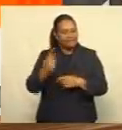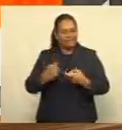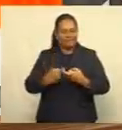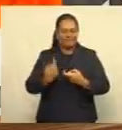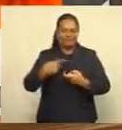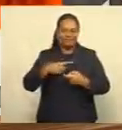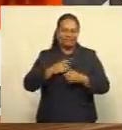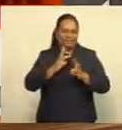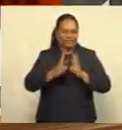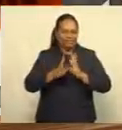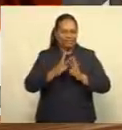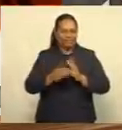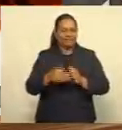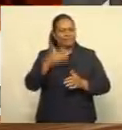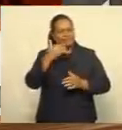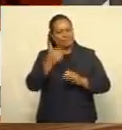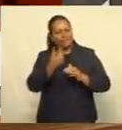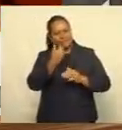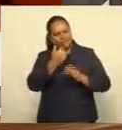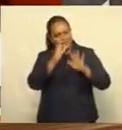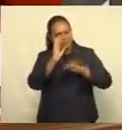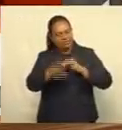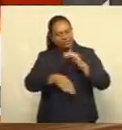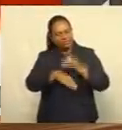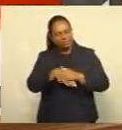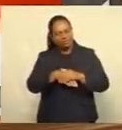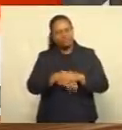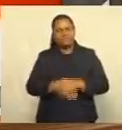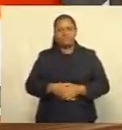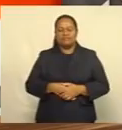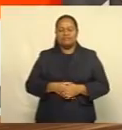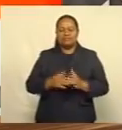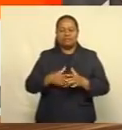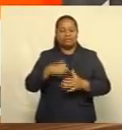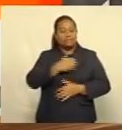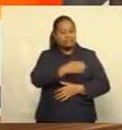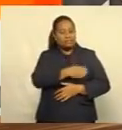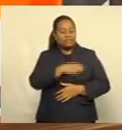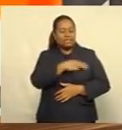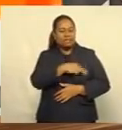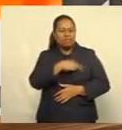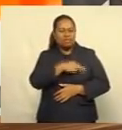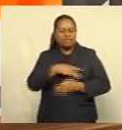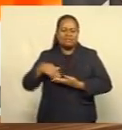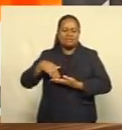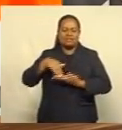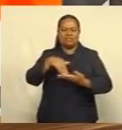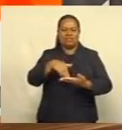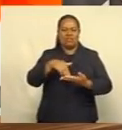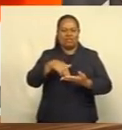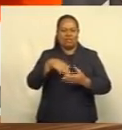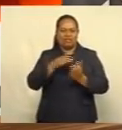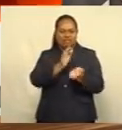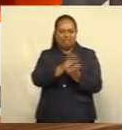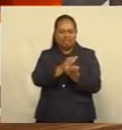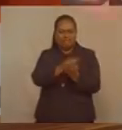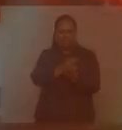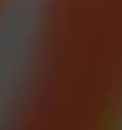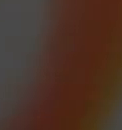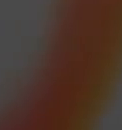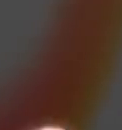break. And in Weird and Wonderful, the story of a grieving man and his emotional support alligator. Details coming up.